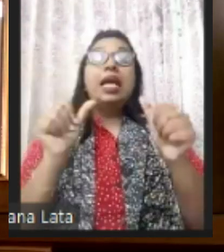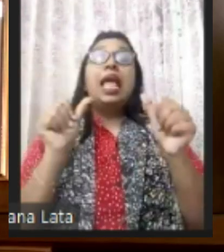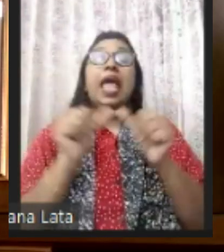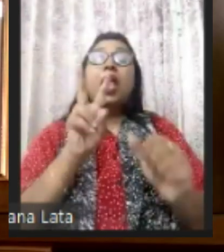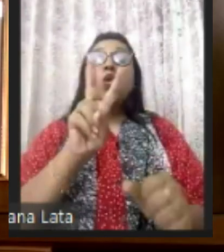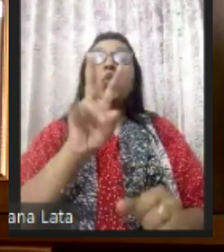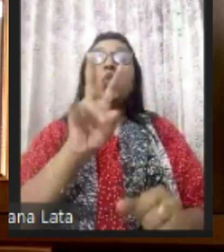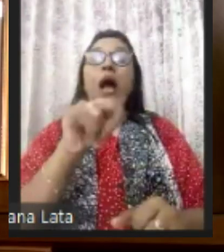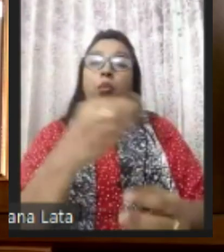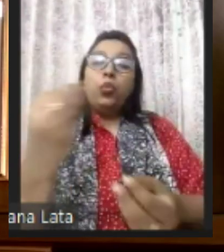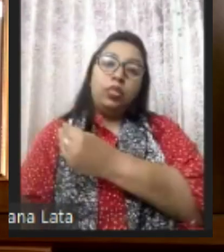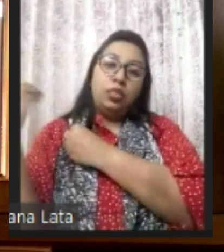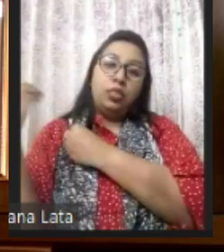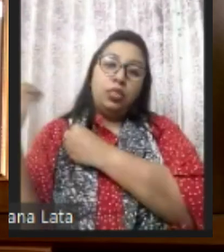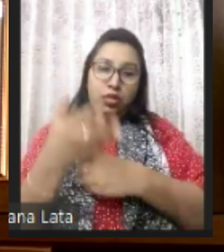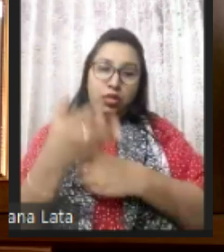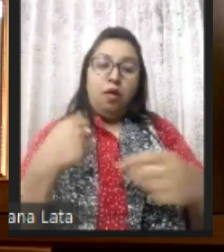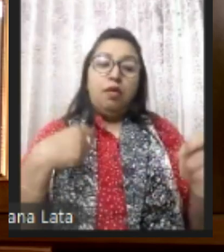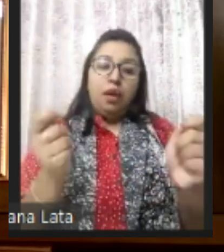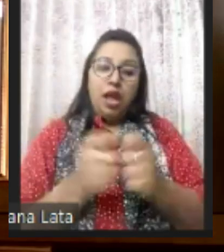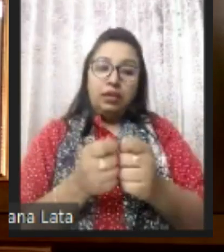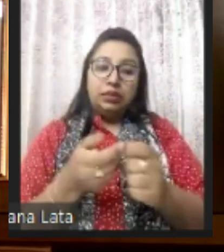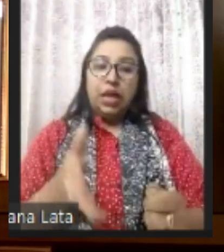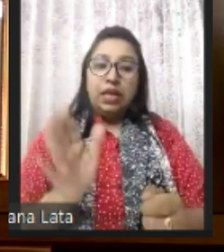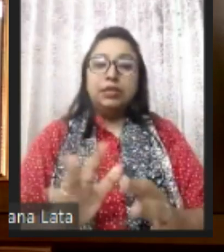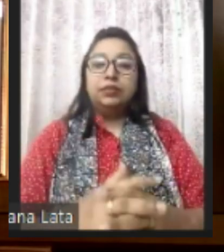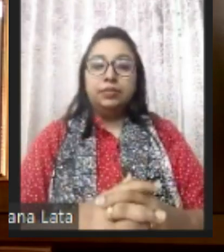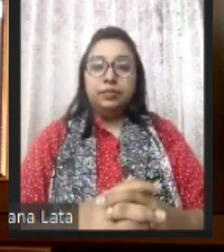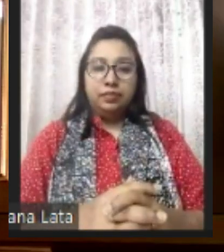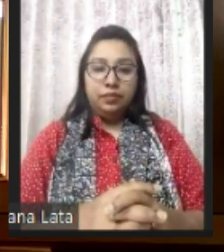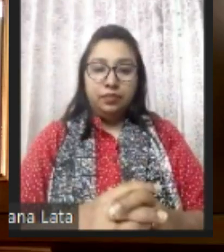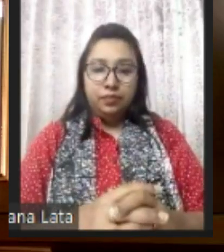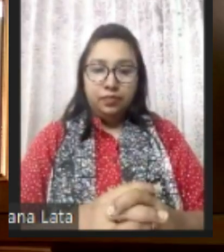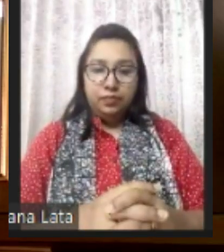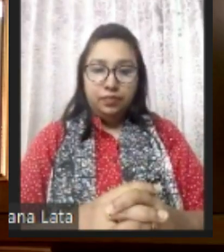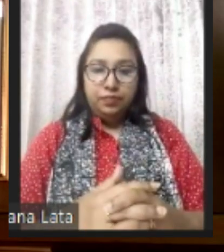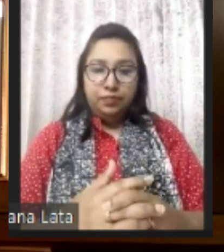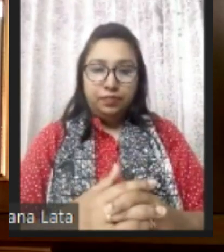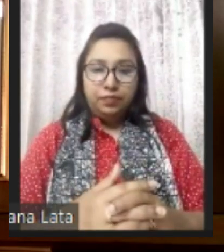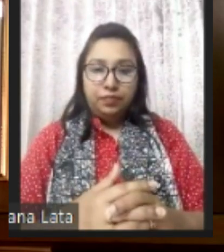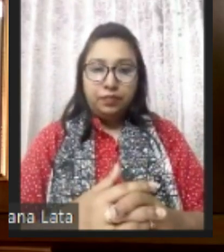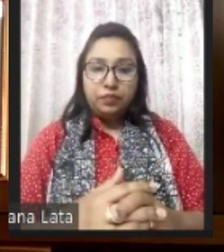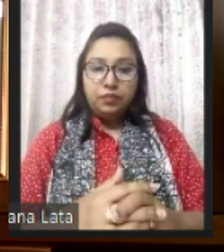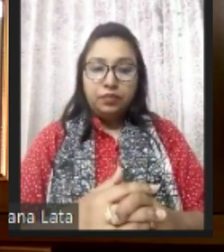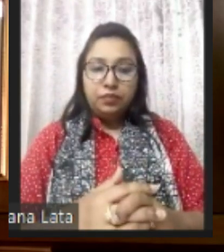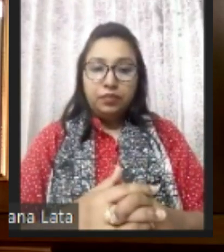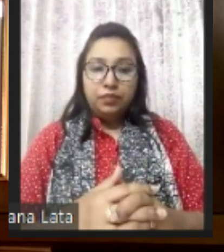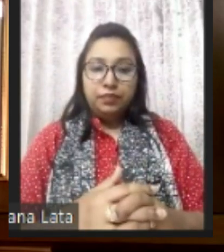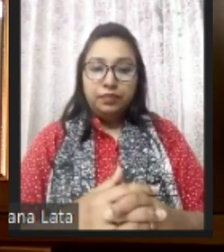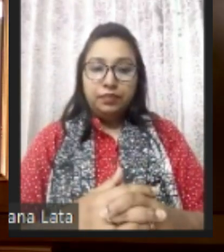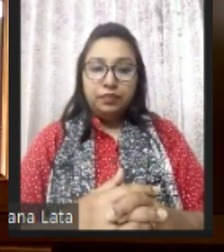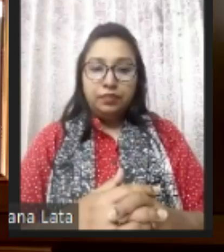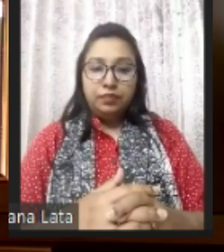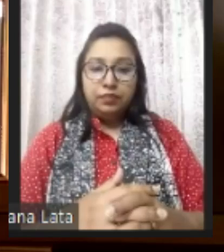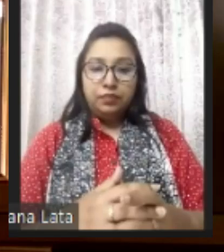and we are now working on it. And some of our platform already we have provide accessibility, ensuring